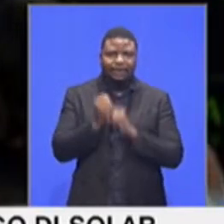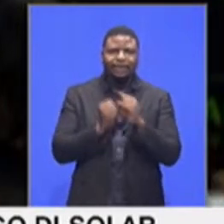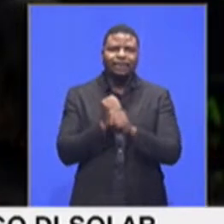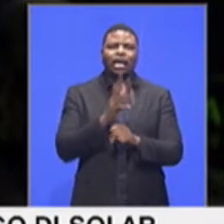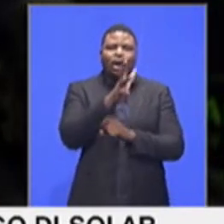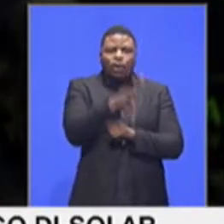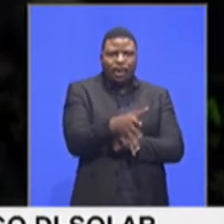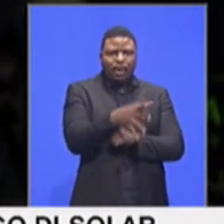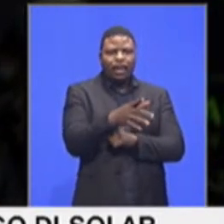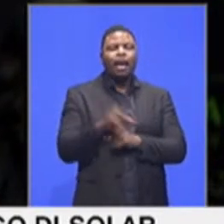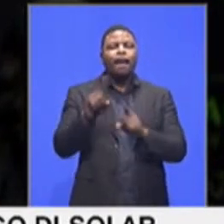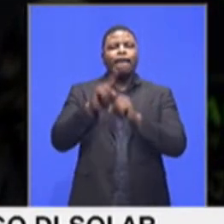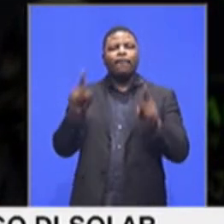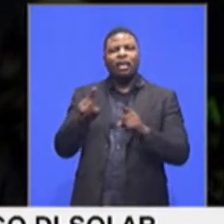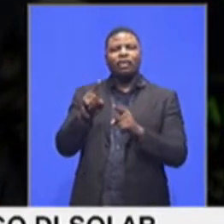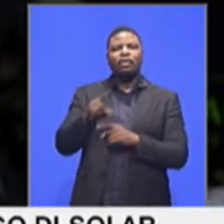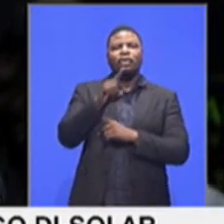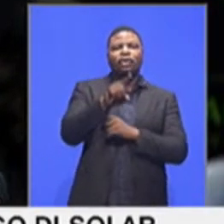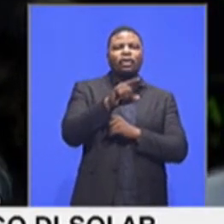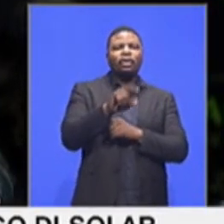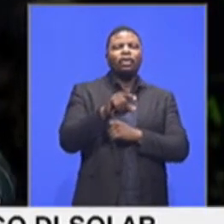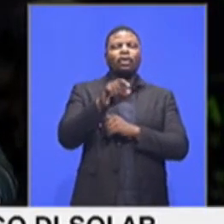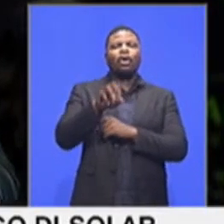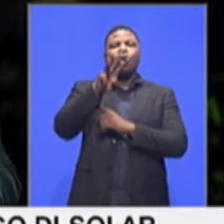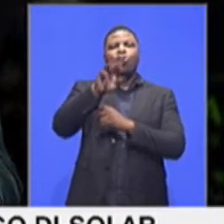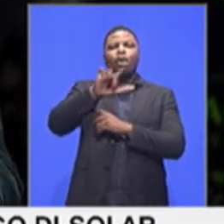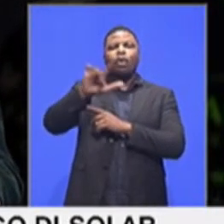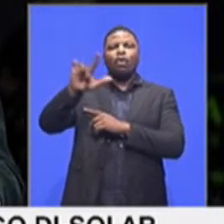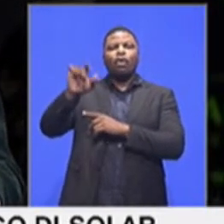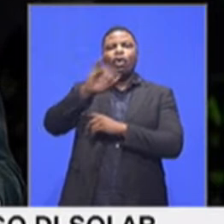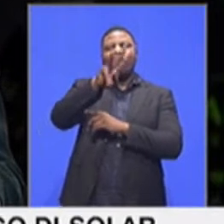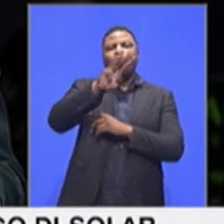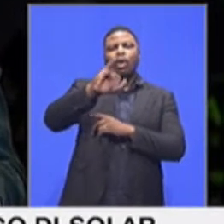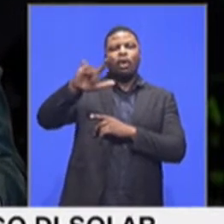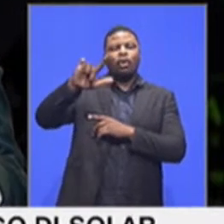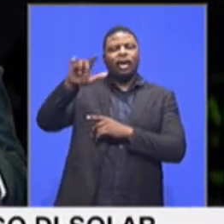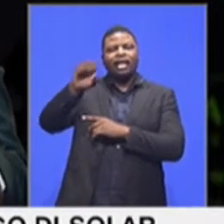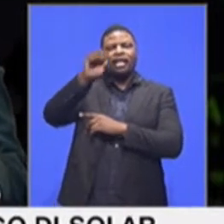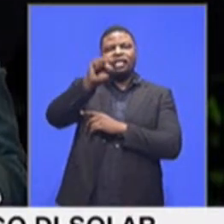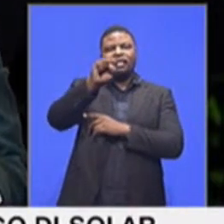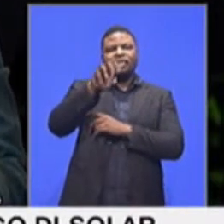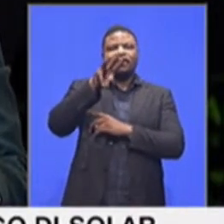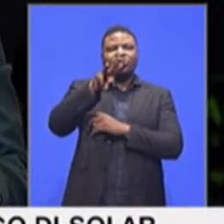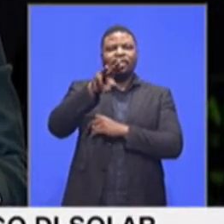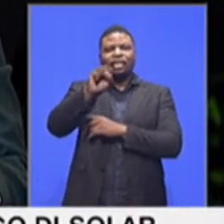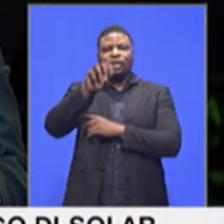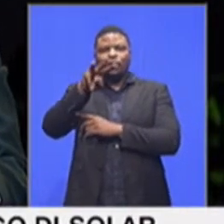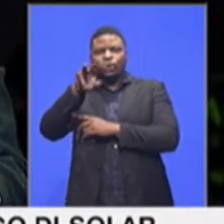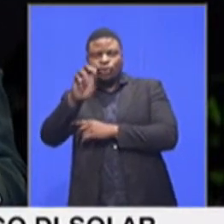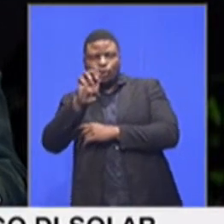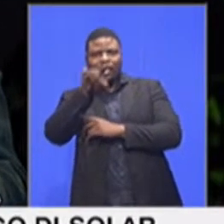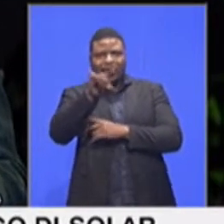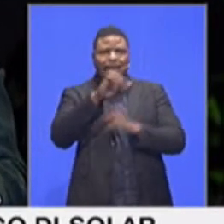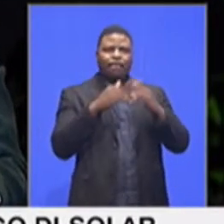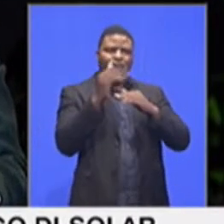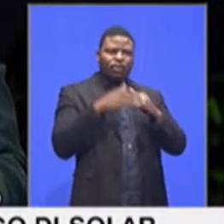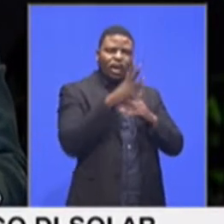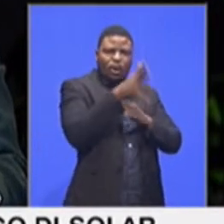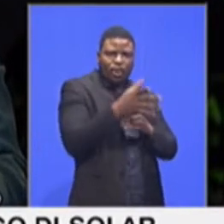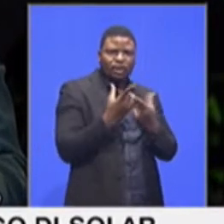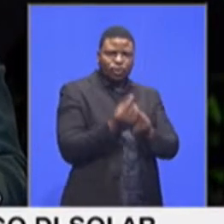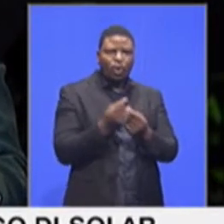of the Welisizwe Rural Bridges program breaks ground in April this year. It plans to install 96